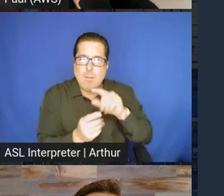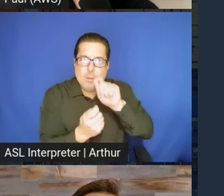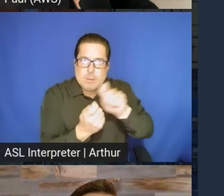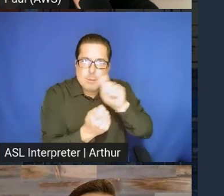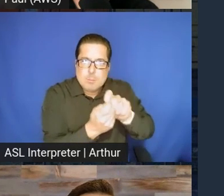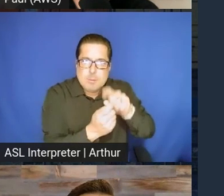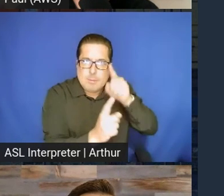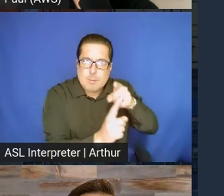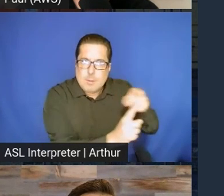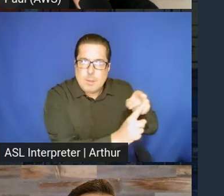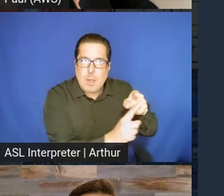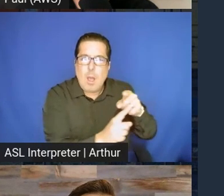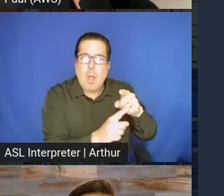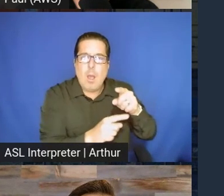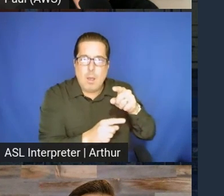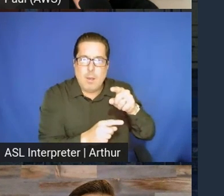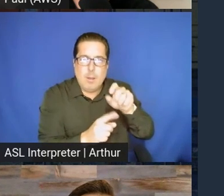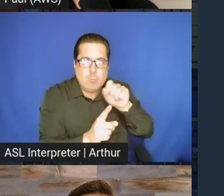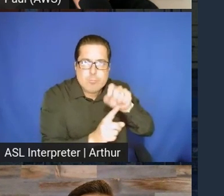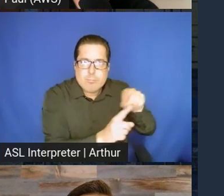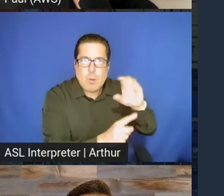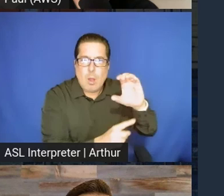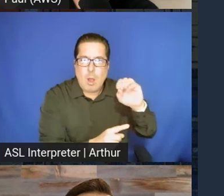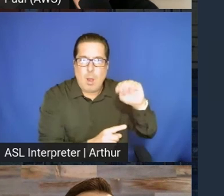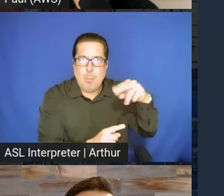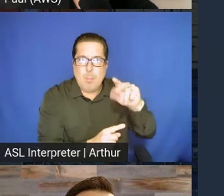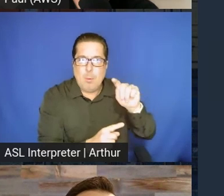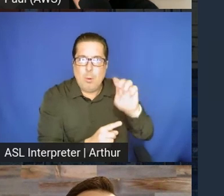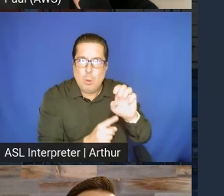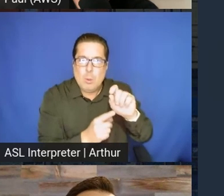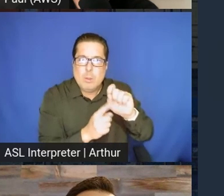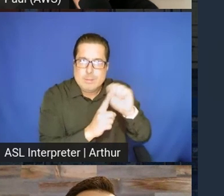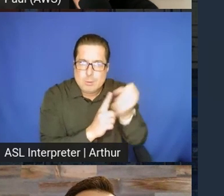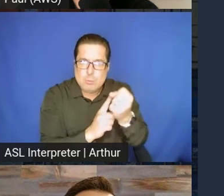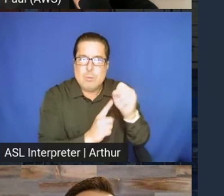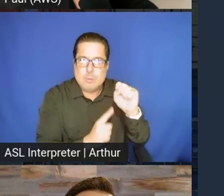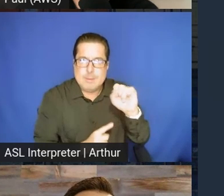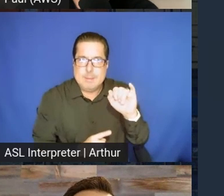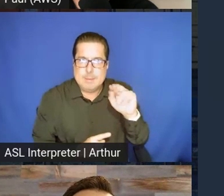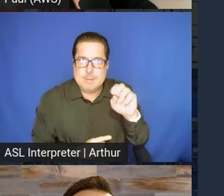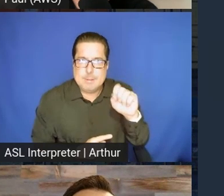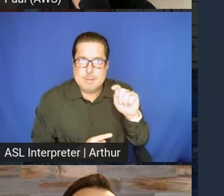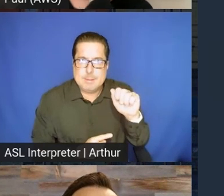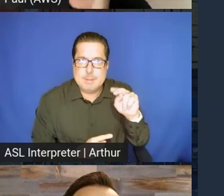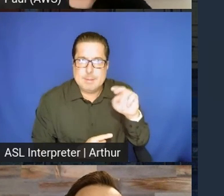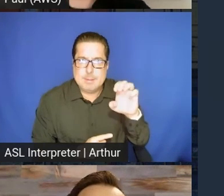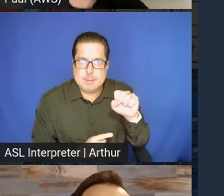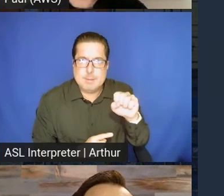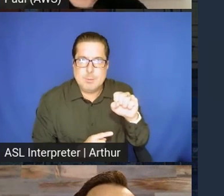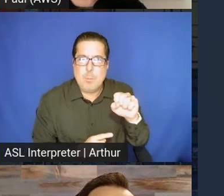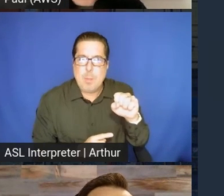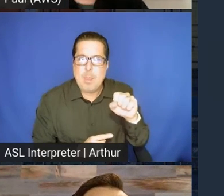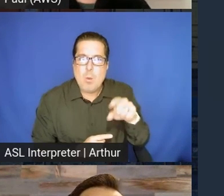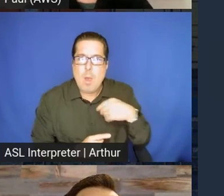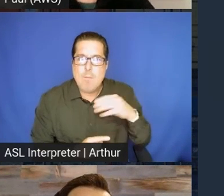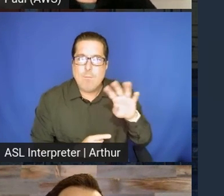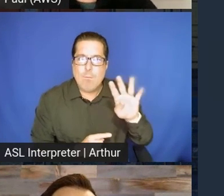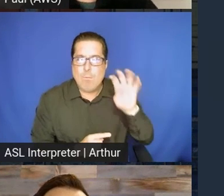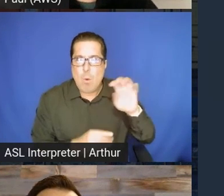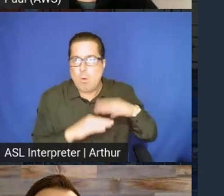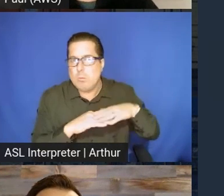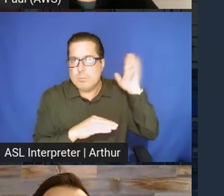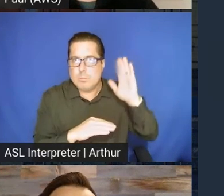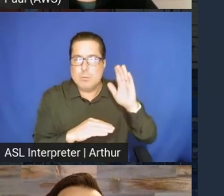compute instances. You can define those instance types. So let's say we have about 400 plus different types of compute instances. If